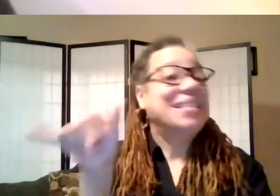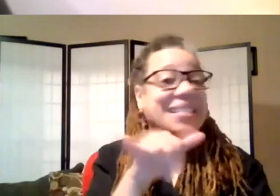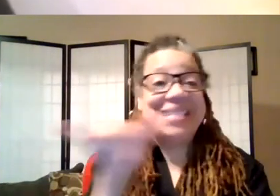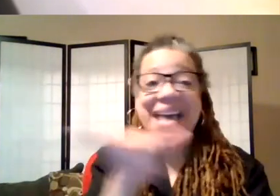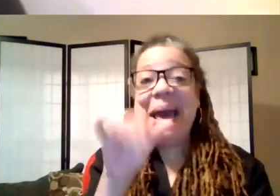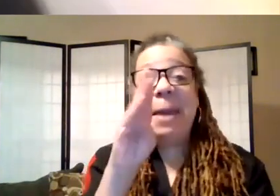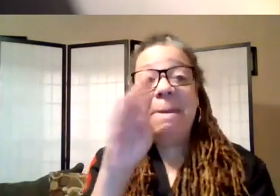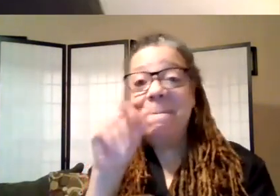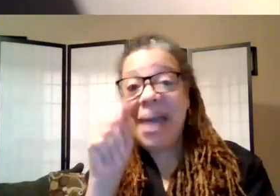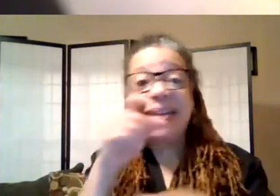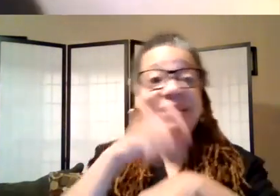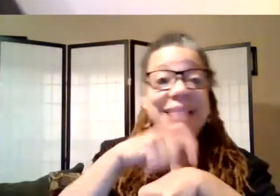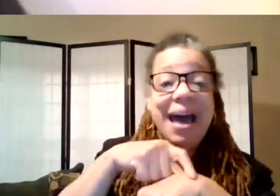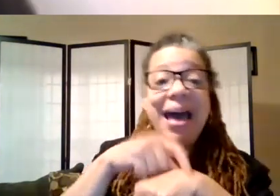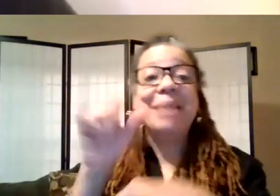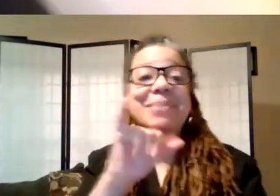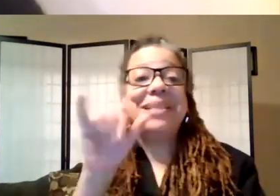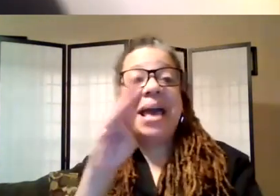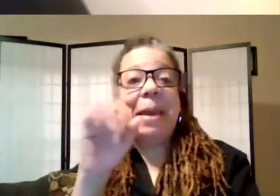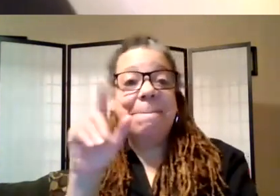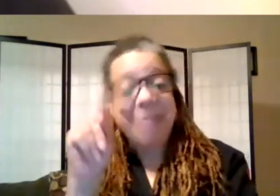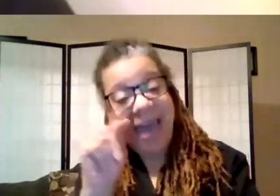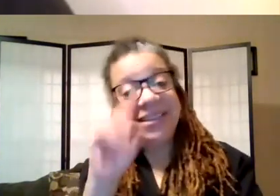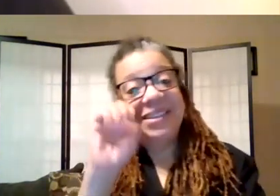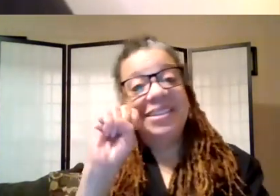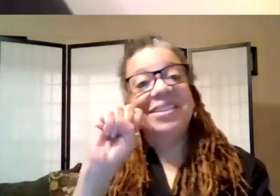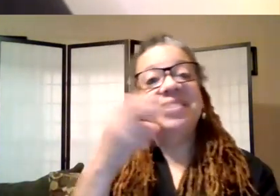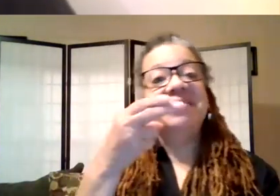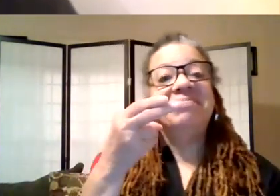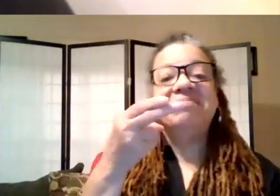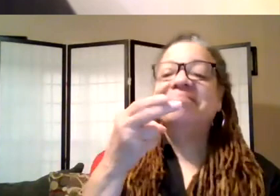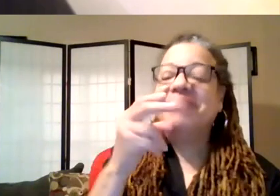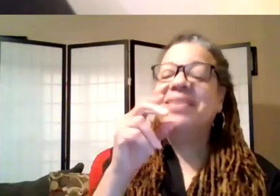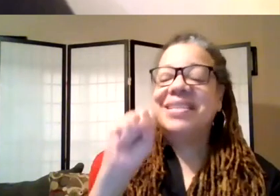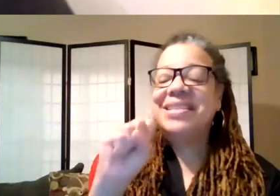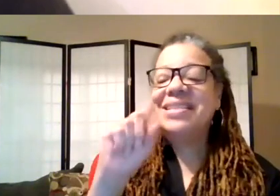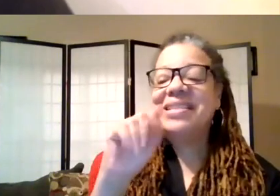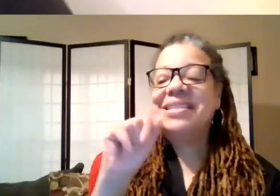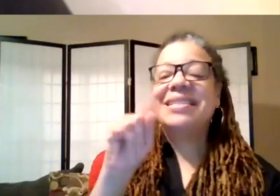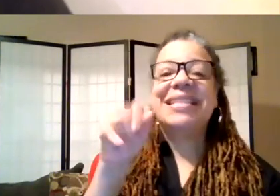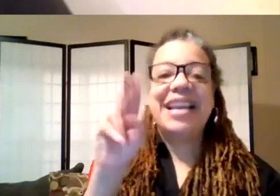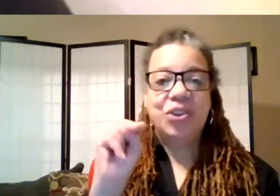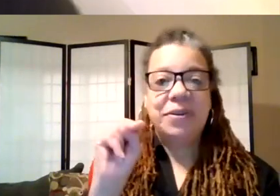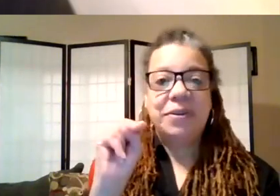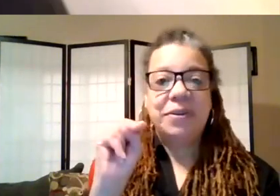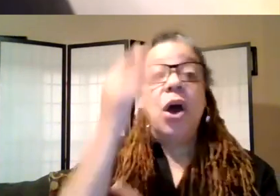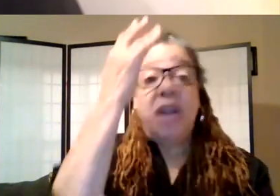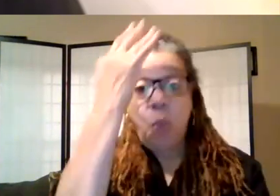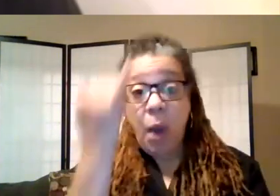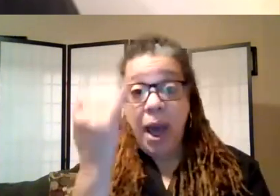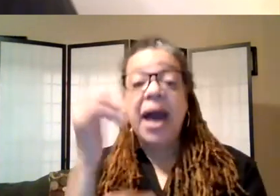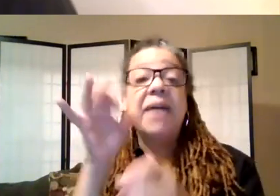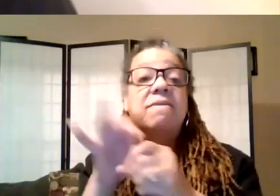bat channel, for our next prop talk. We're talking about why we're voting no on 27.